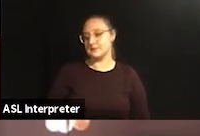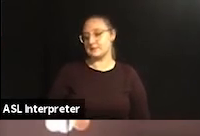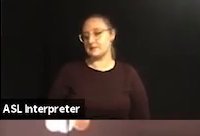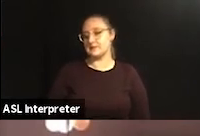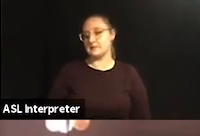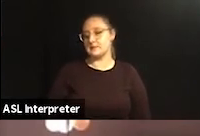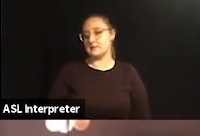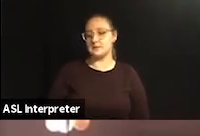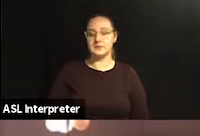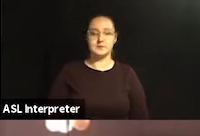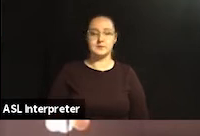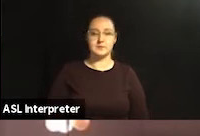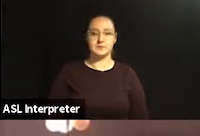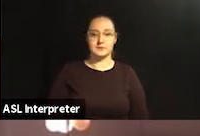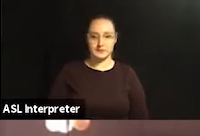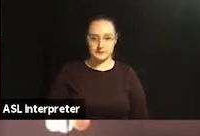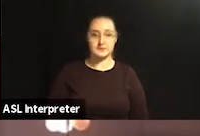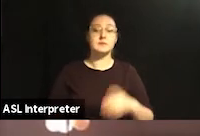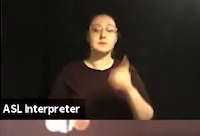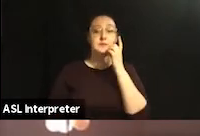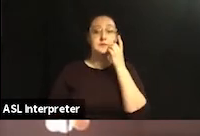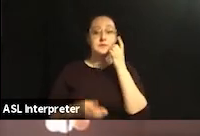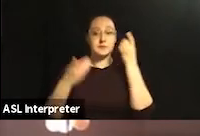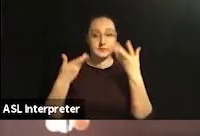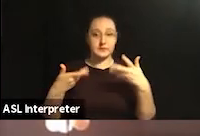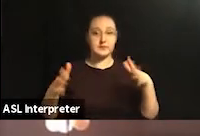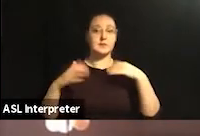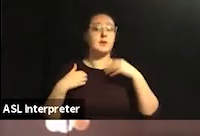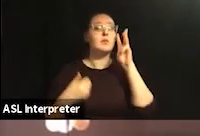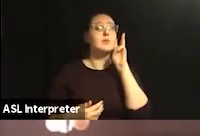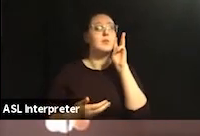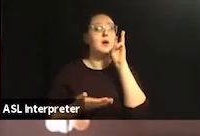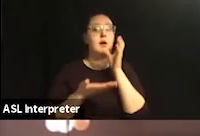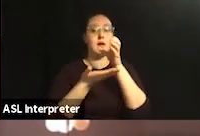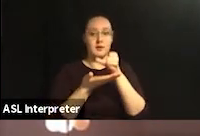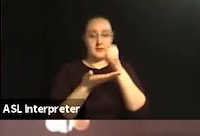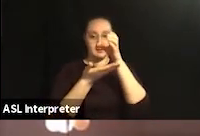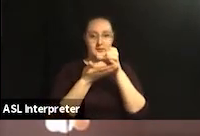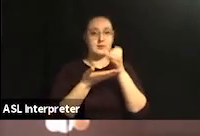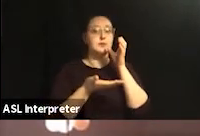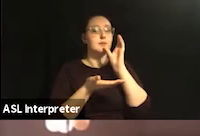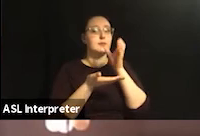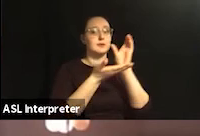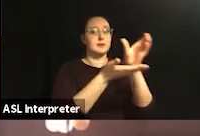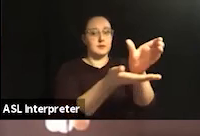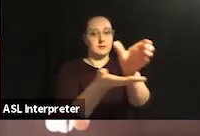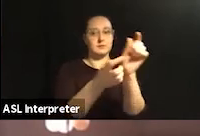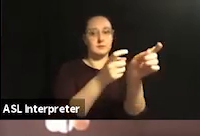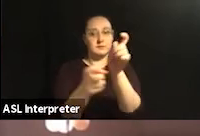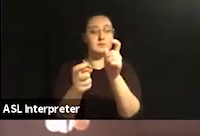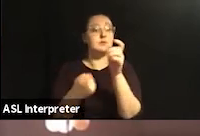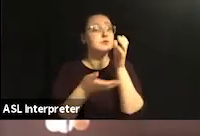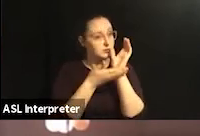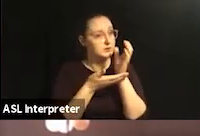After supper, he took the cup of wine, and when he had given thanks, he gave it to them and said, "Drink this, all of you. This is my blood